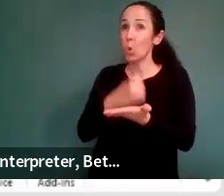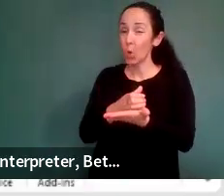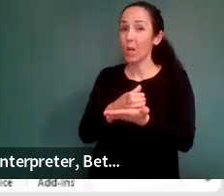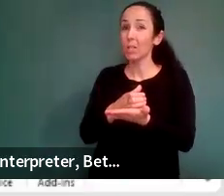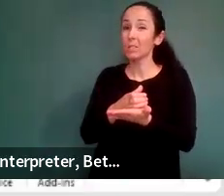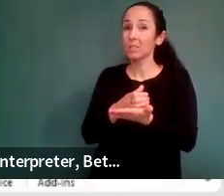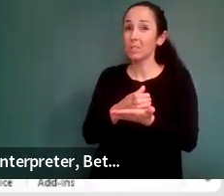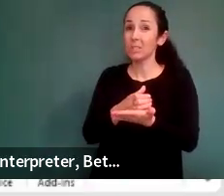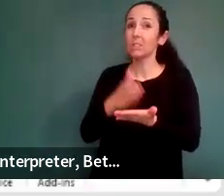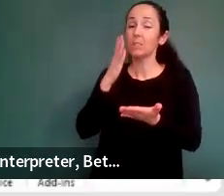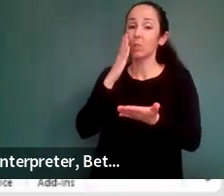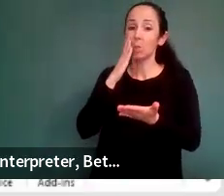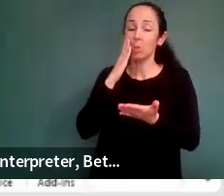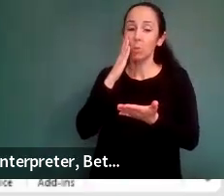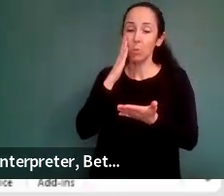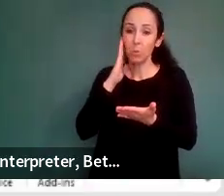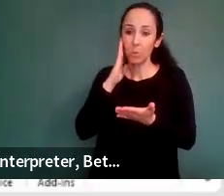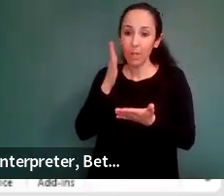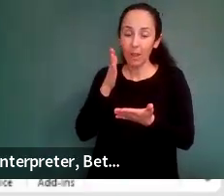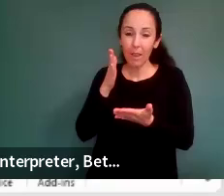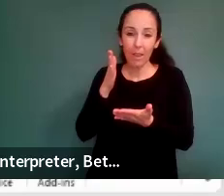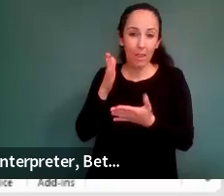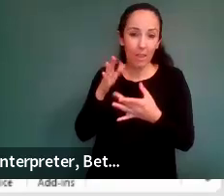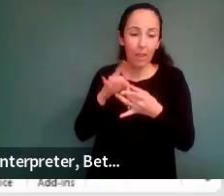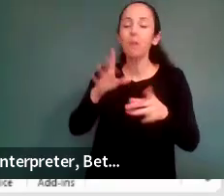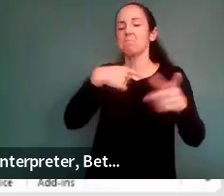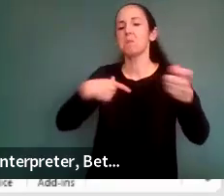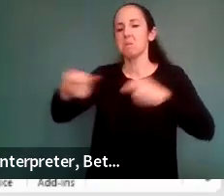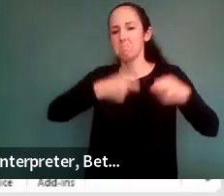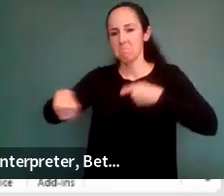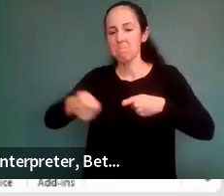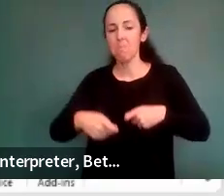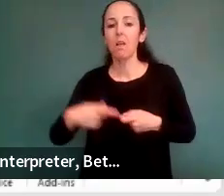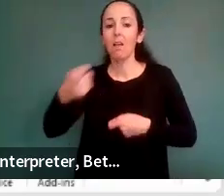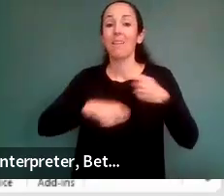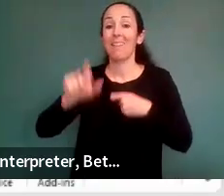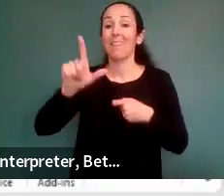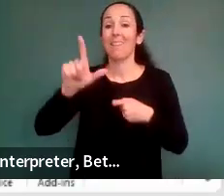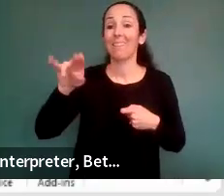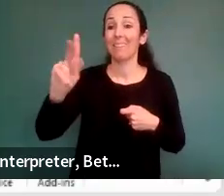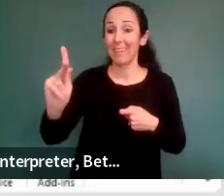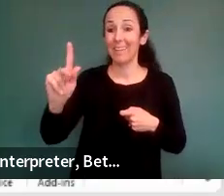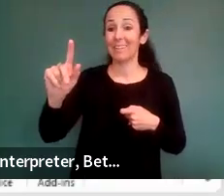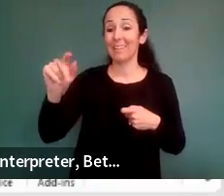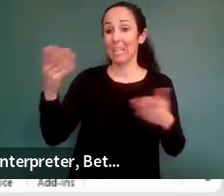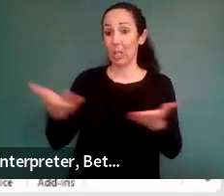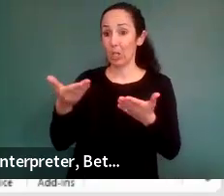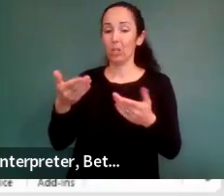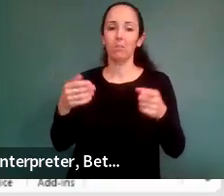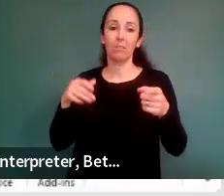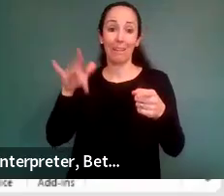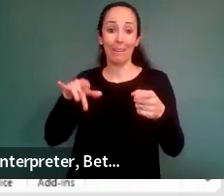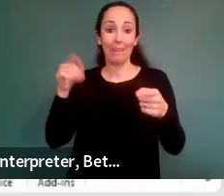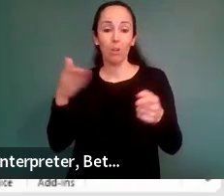H. So hotel. Let's change the link text here. So you can press your